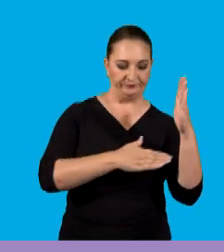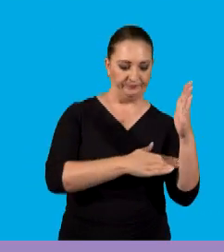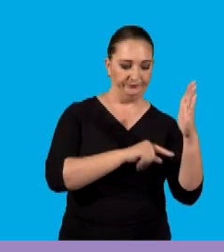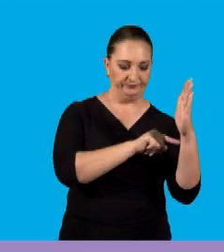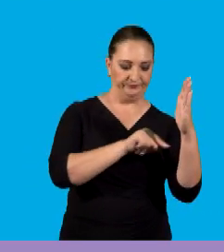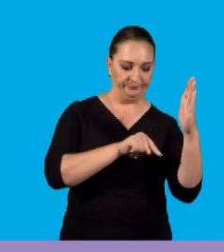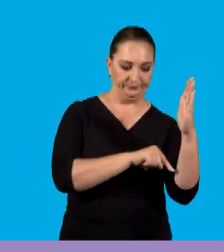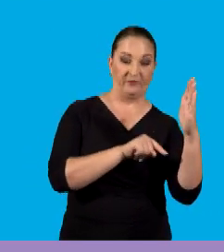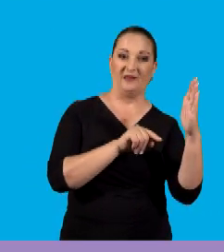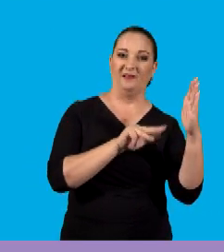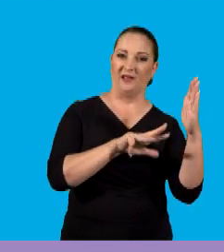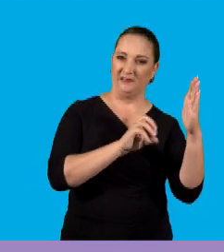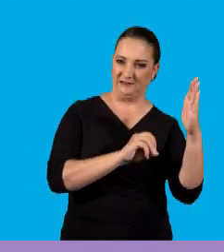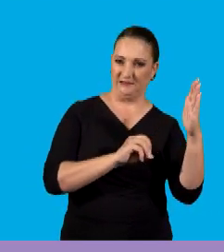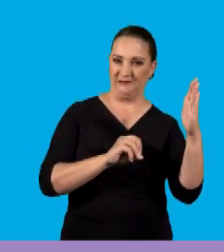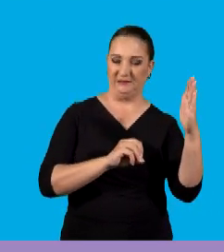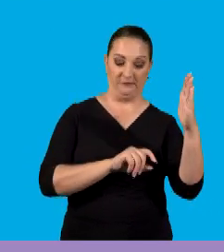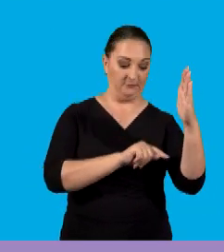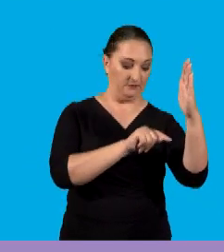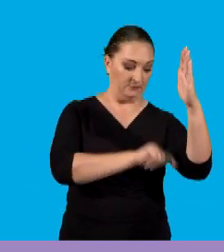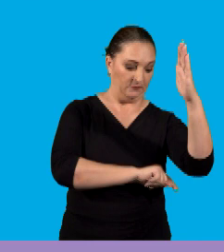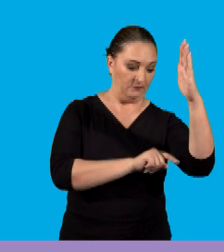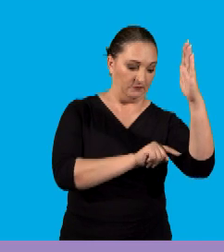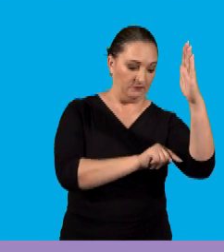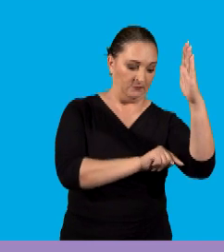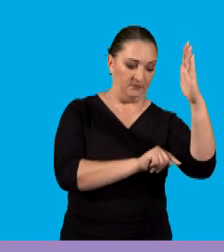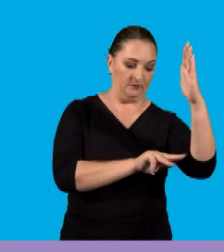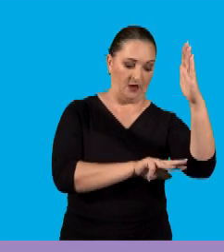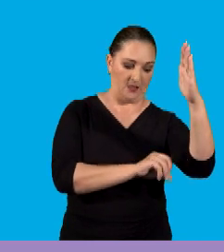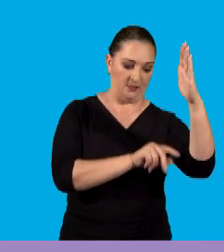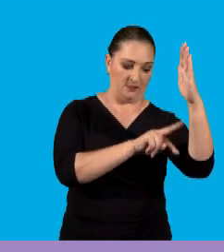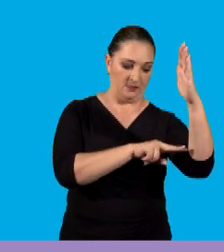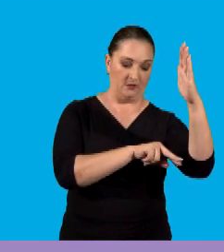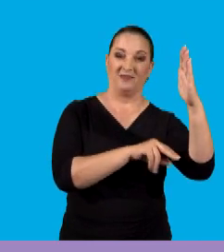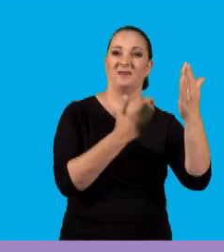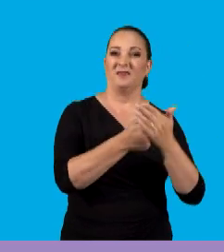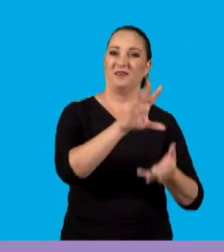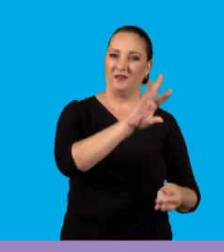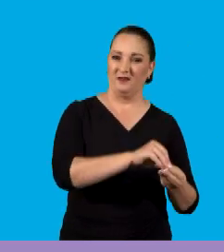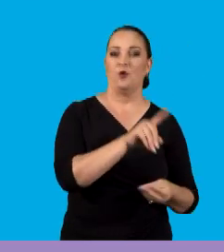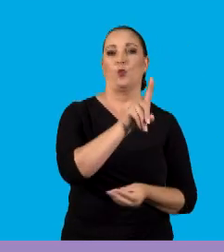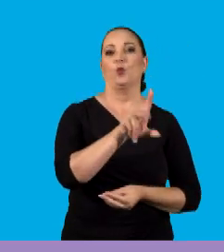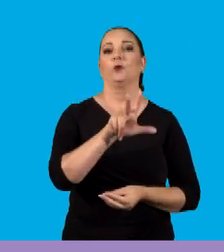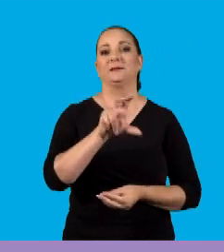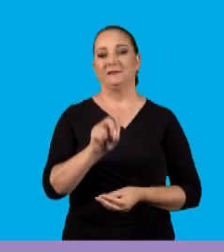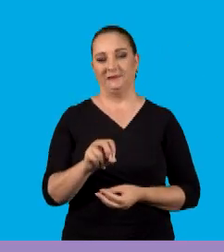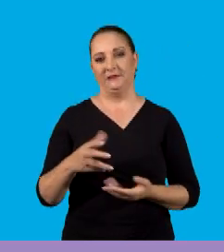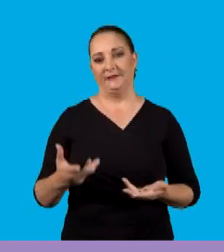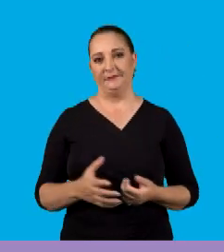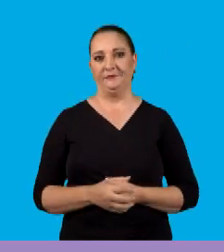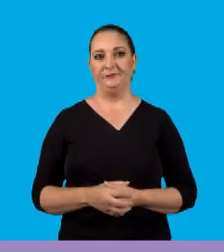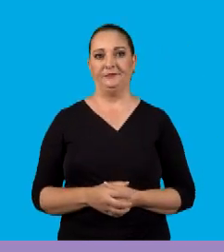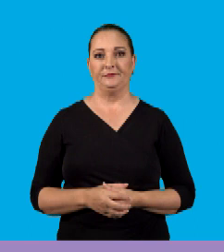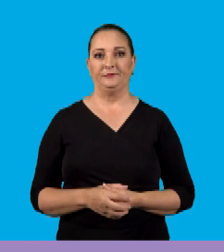90 degrees there. There is an angle of 90 degrees there. We add those two and we get 180 degrees. So those are words that we now